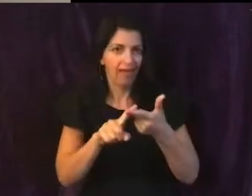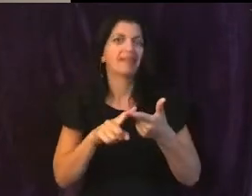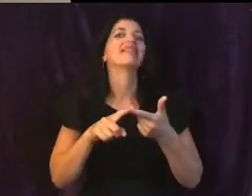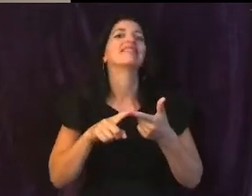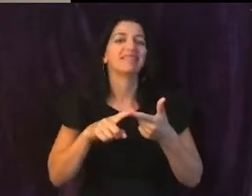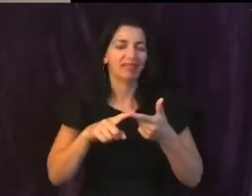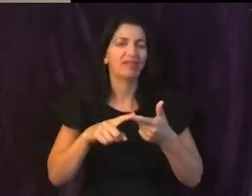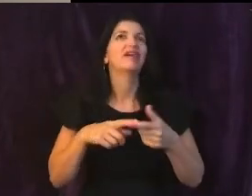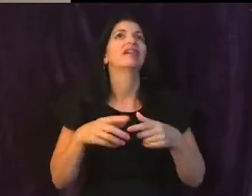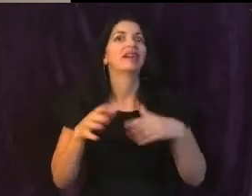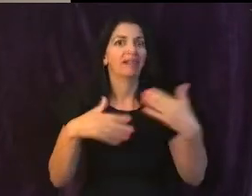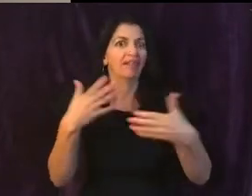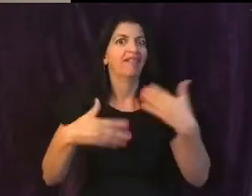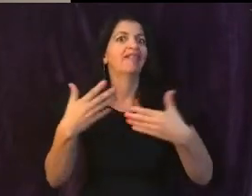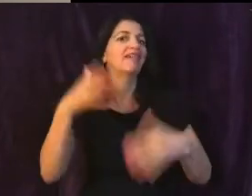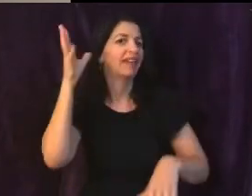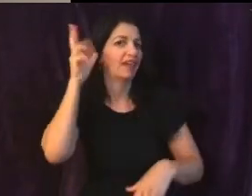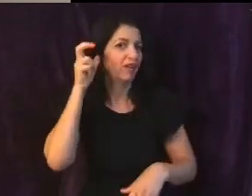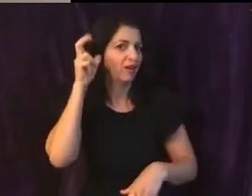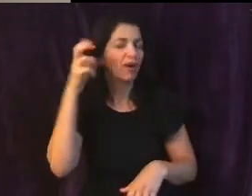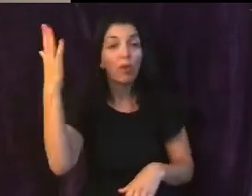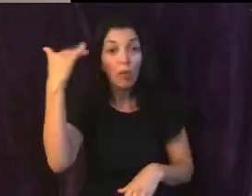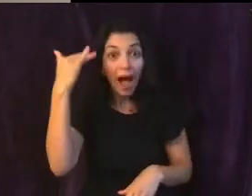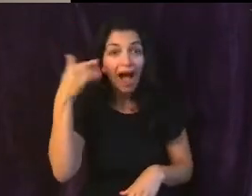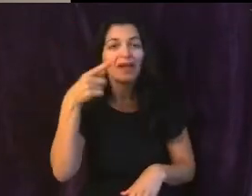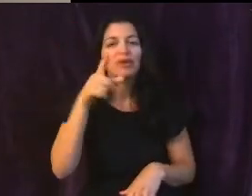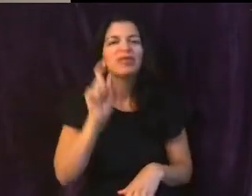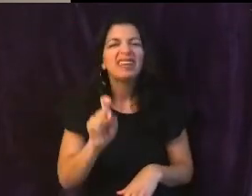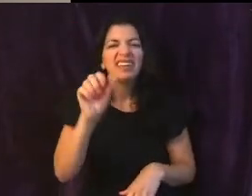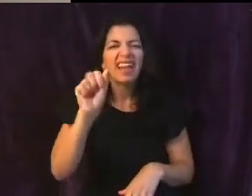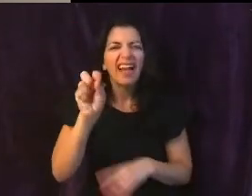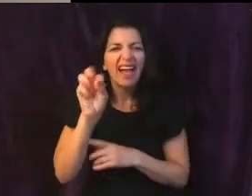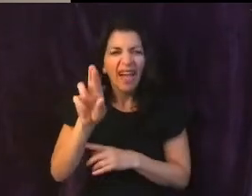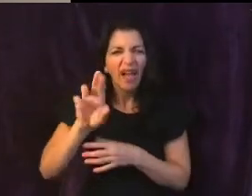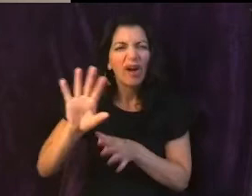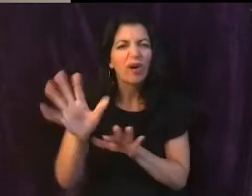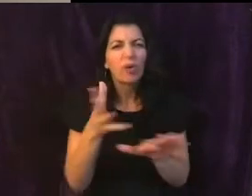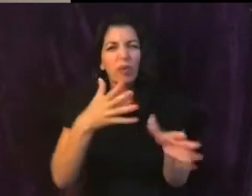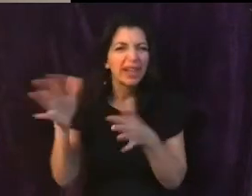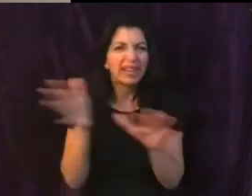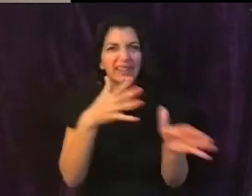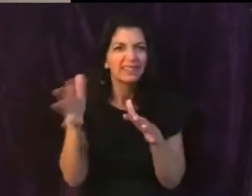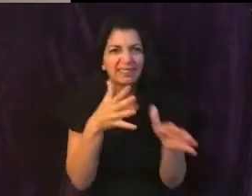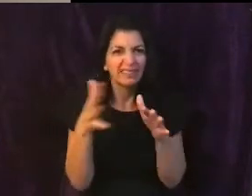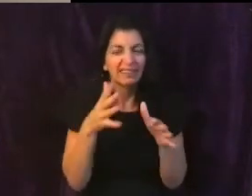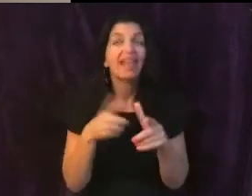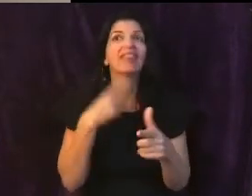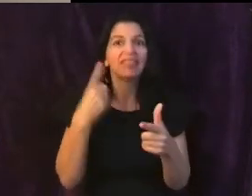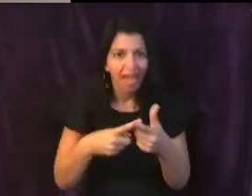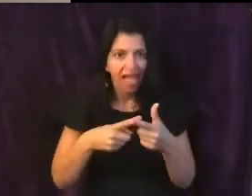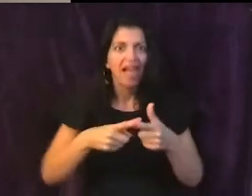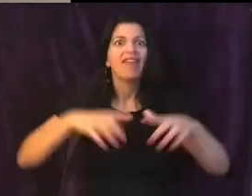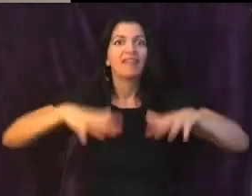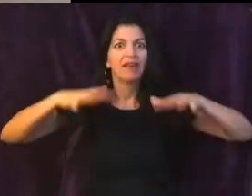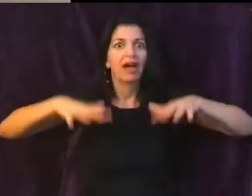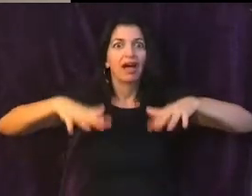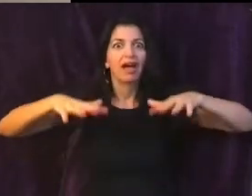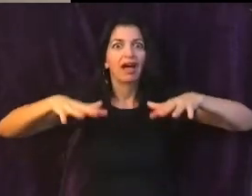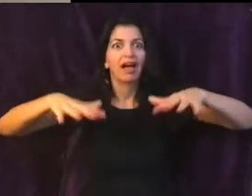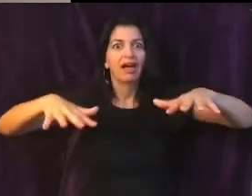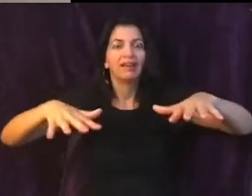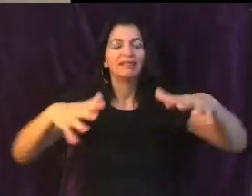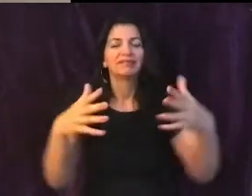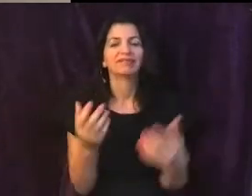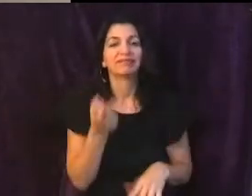need air blowing over this instrument at a certain speed before it starts to vibrate. And vibration is how